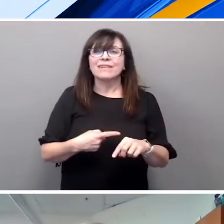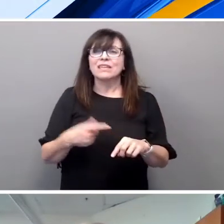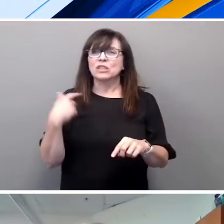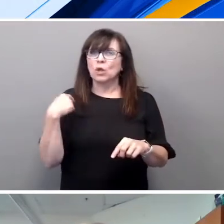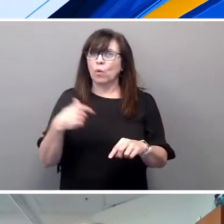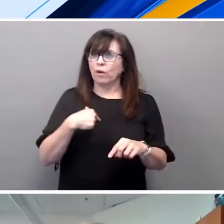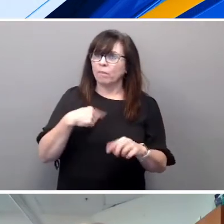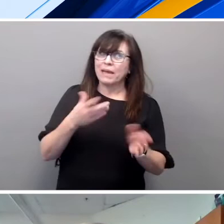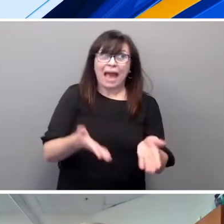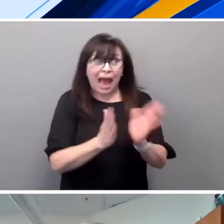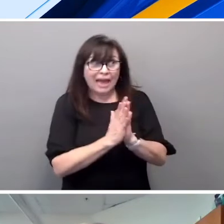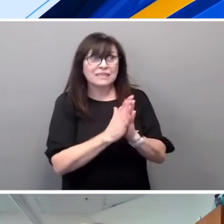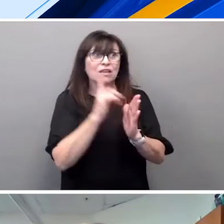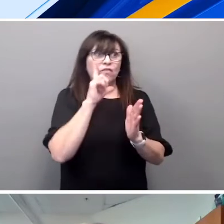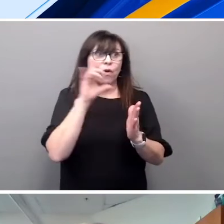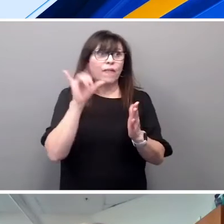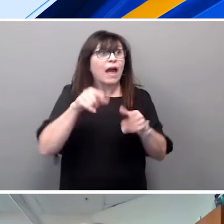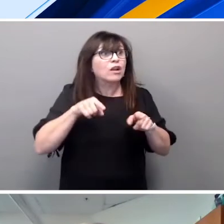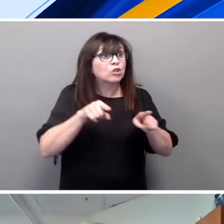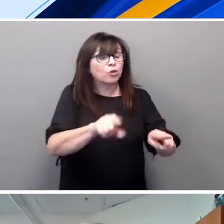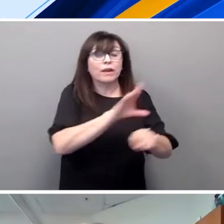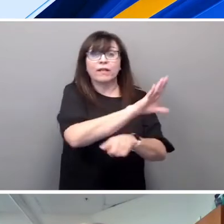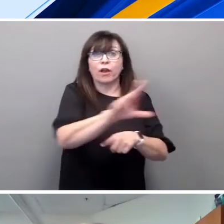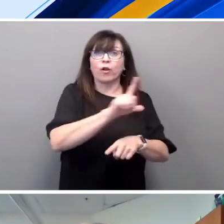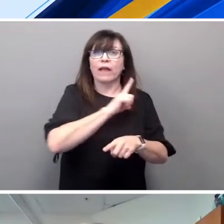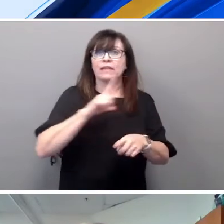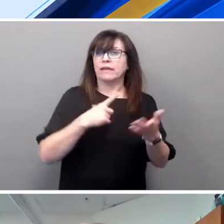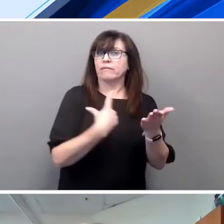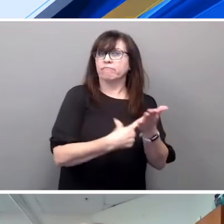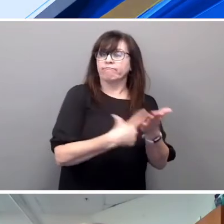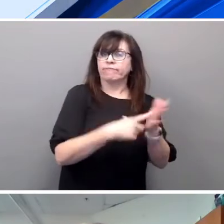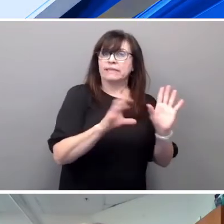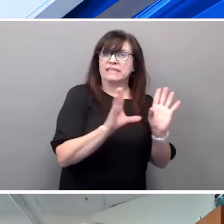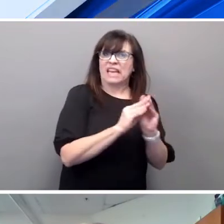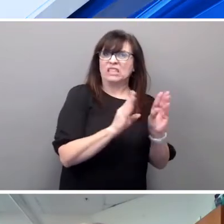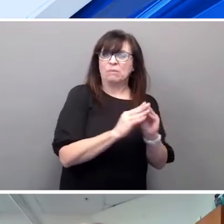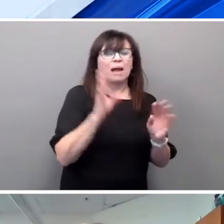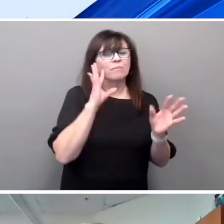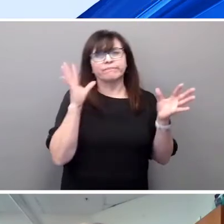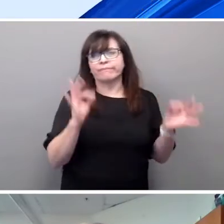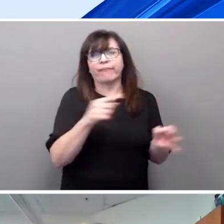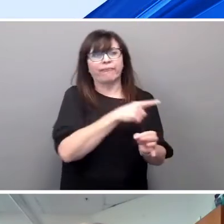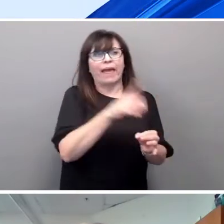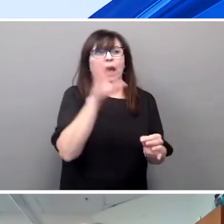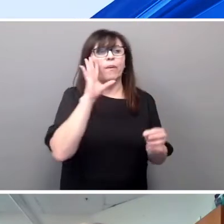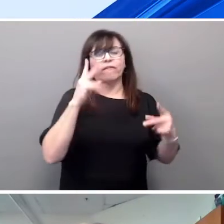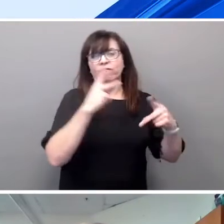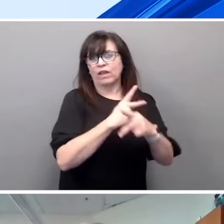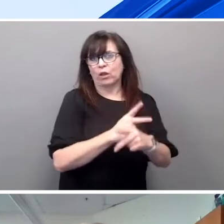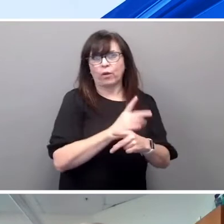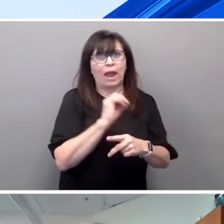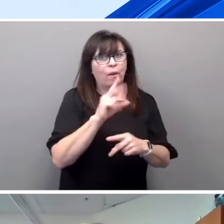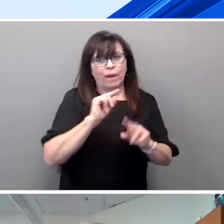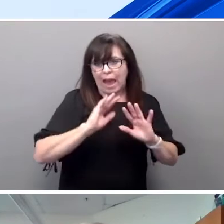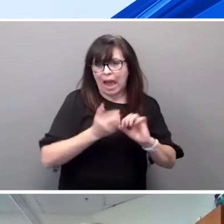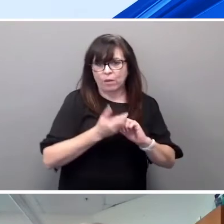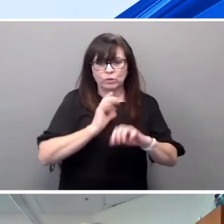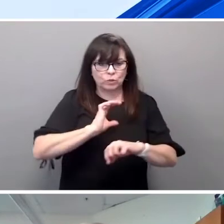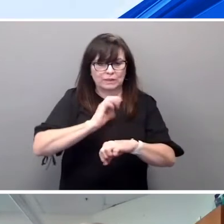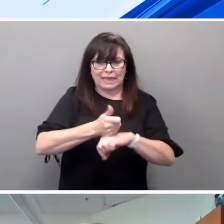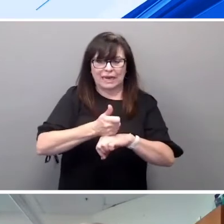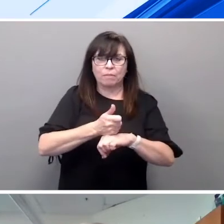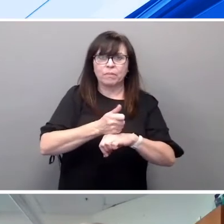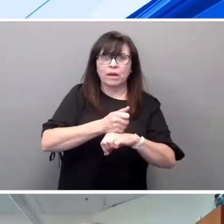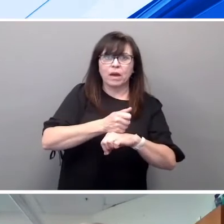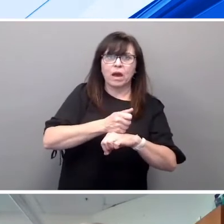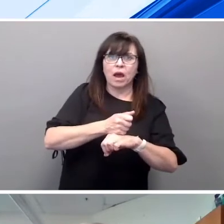for this during the session. But I am certain that the legislature will figure out a way to set up a